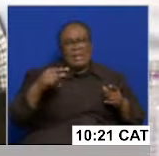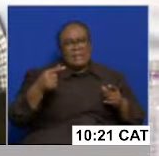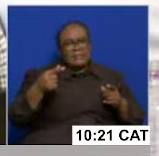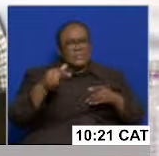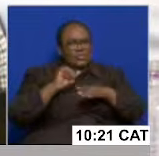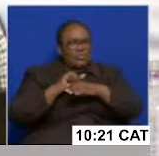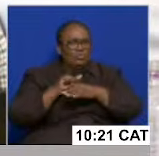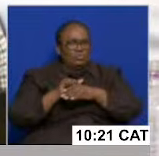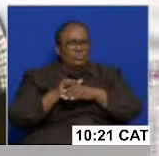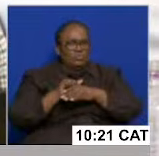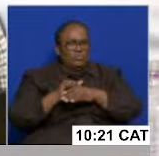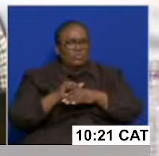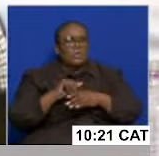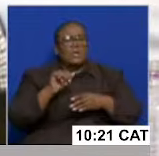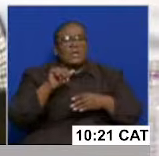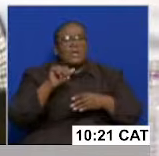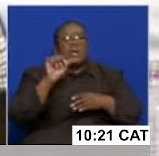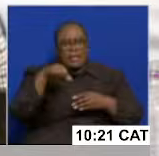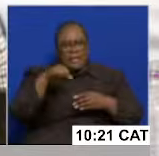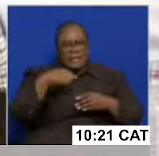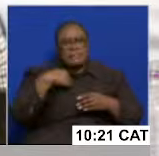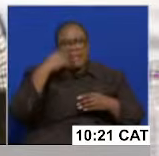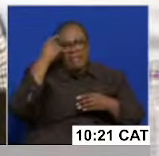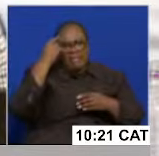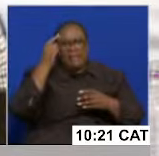civilian guy had